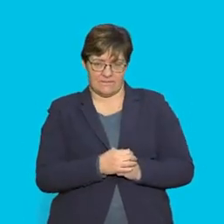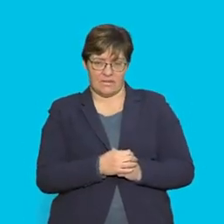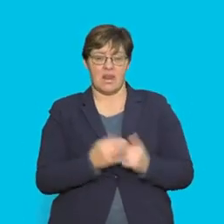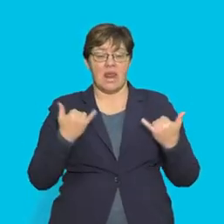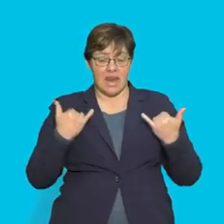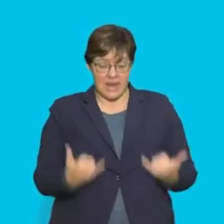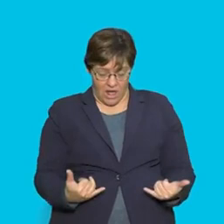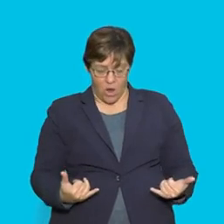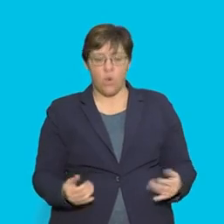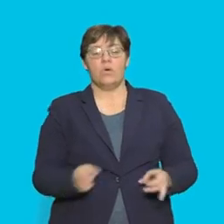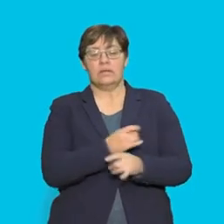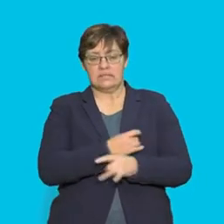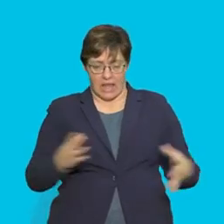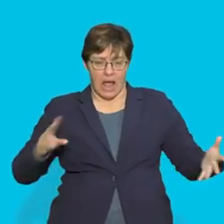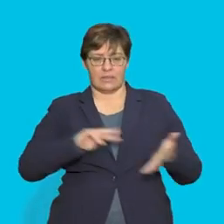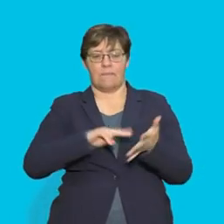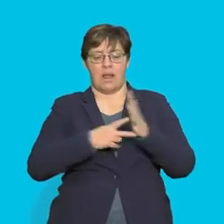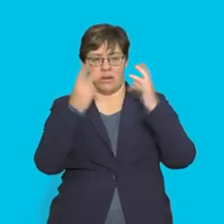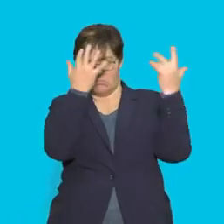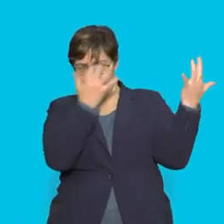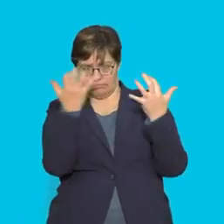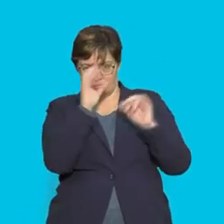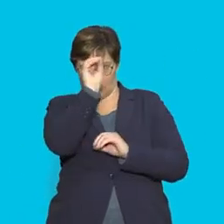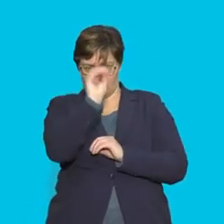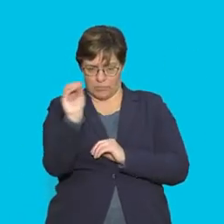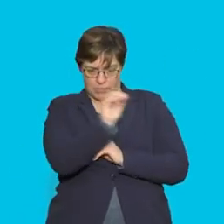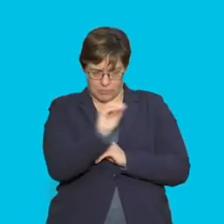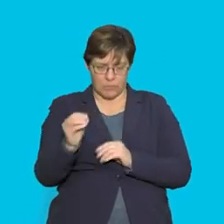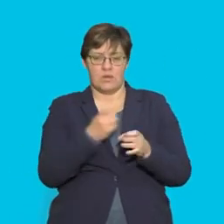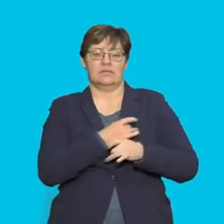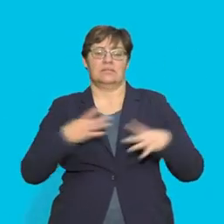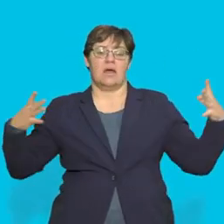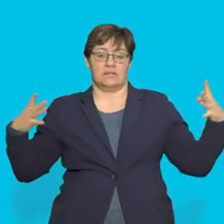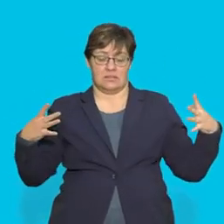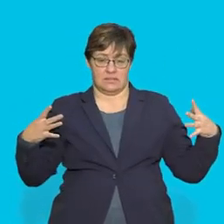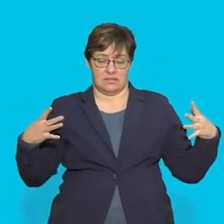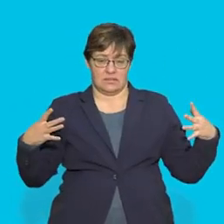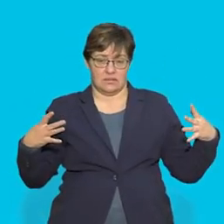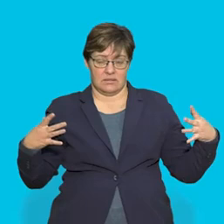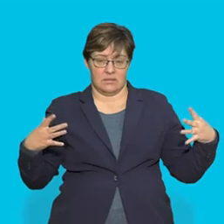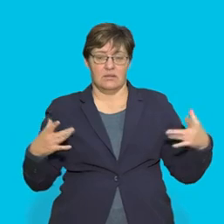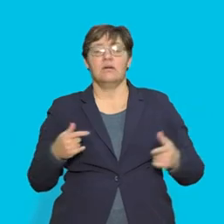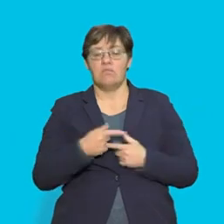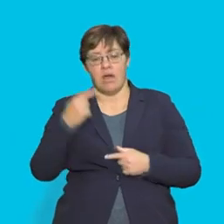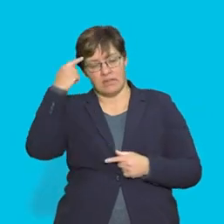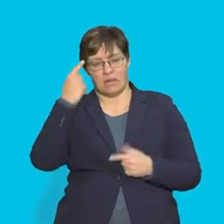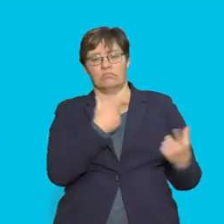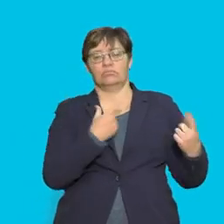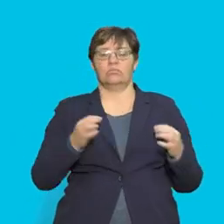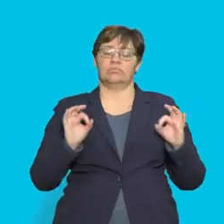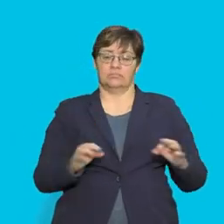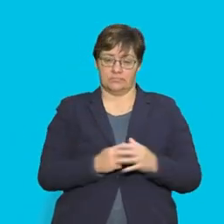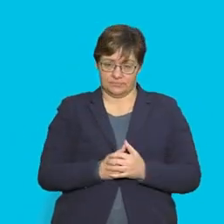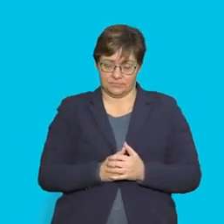apply the plan that you have and you always restart again, provided that maybe you think you did not get it right